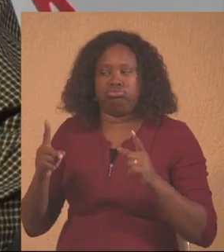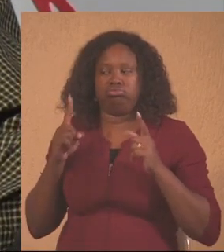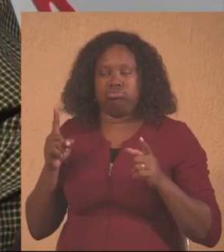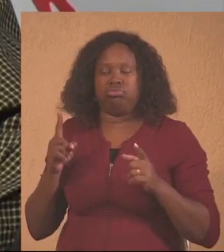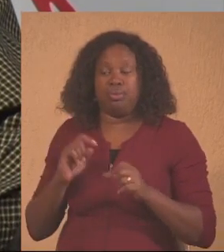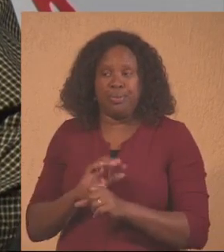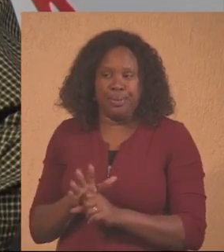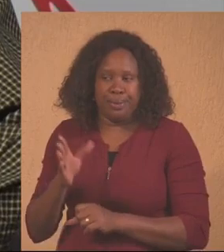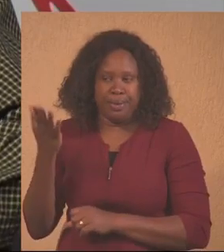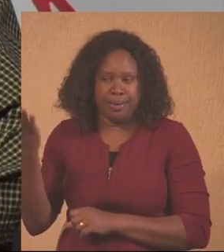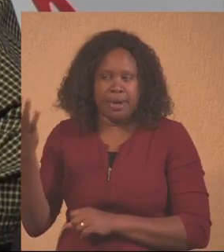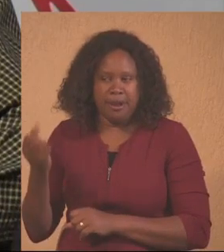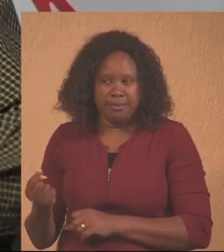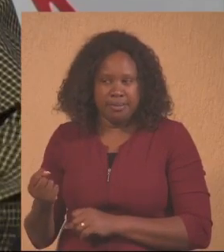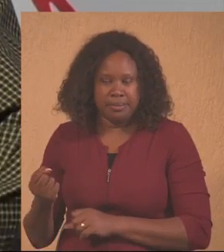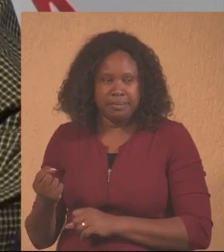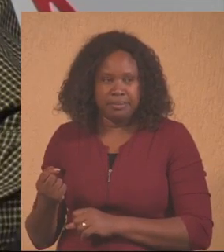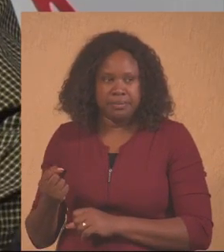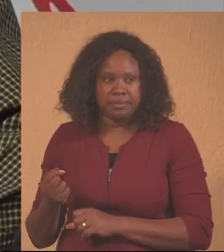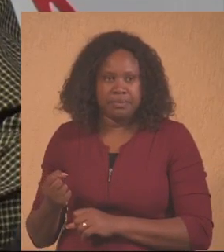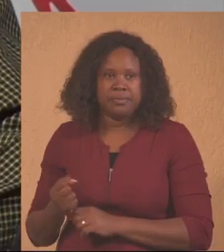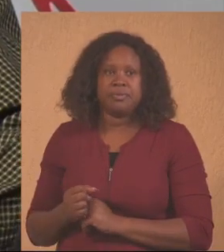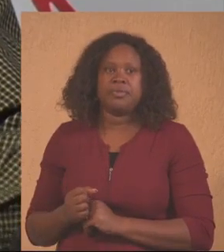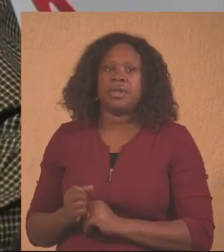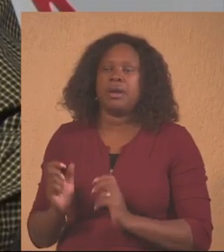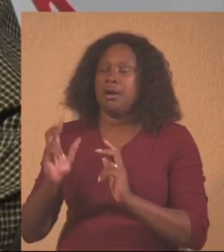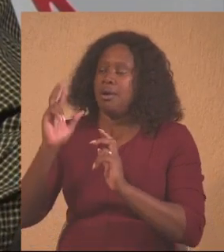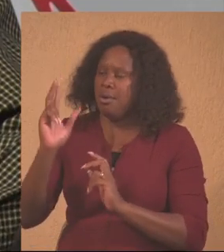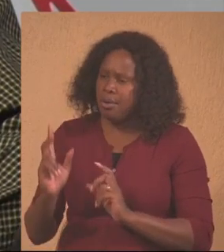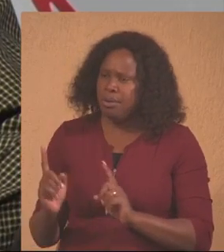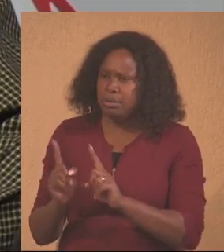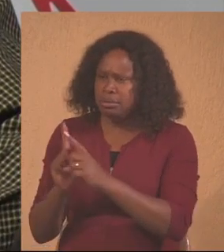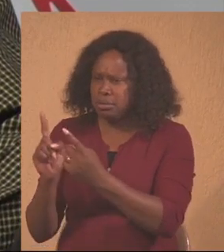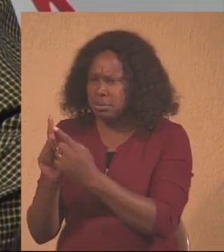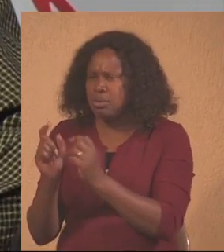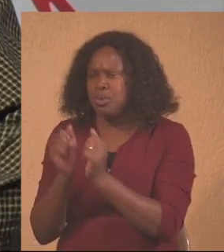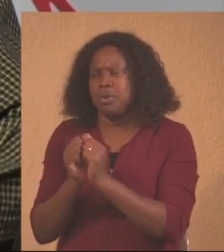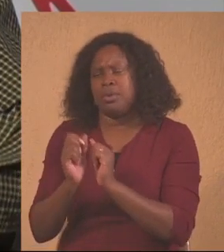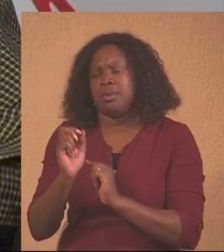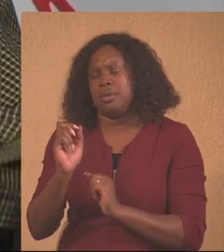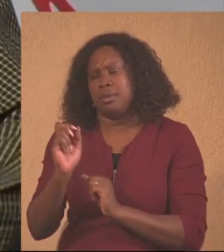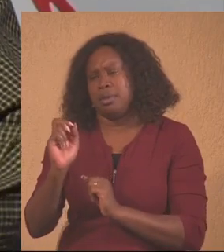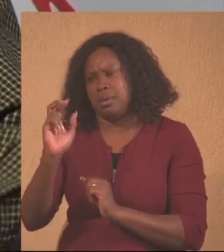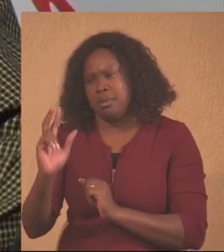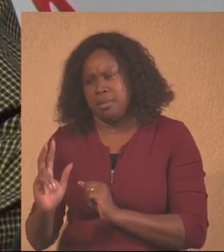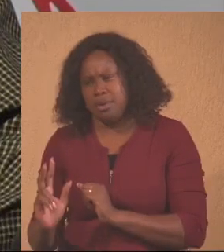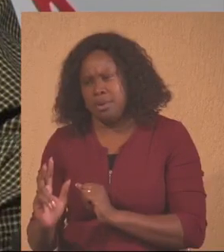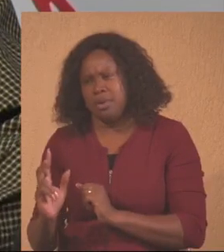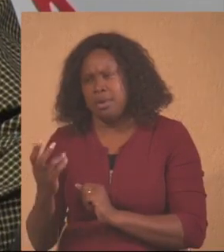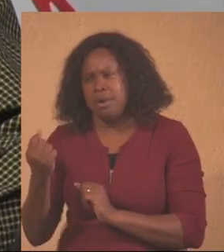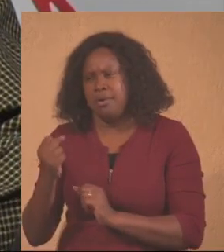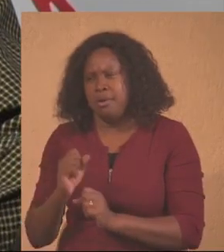been in interaction with somebody who was found to be